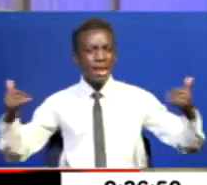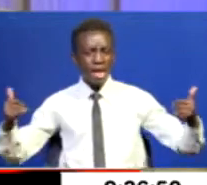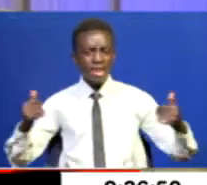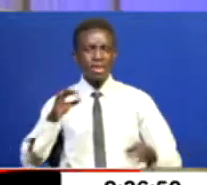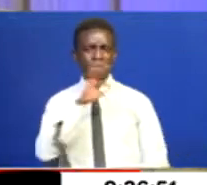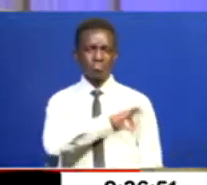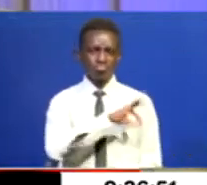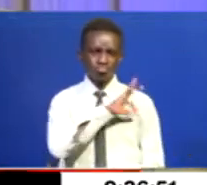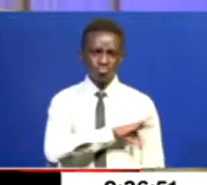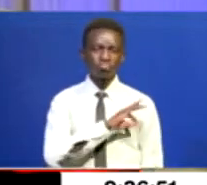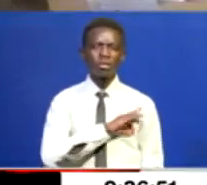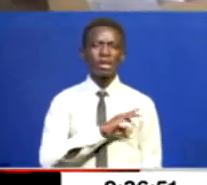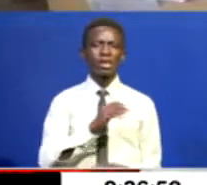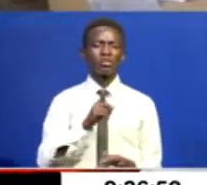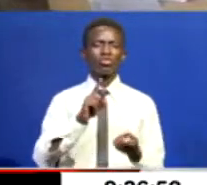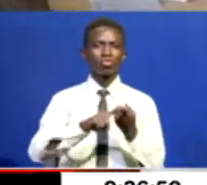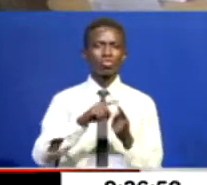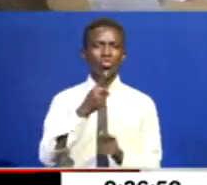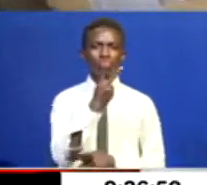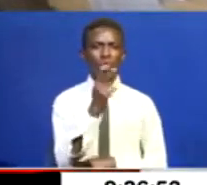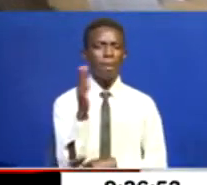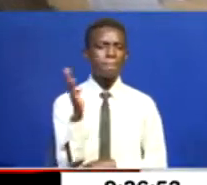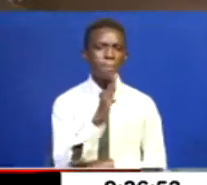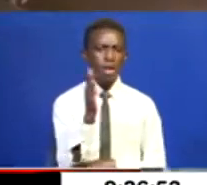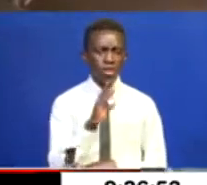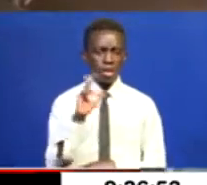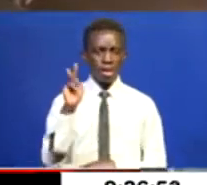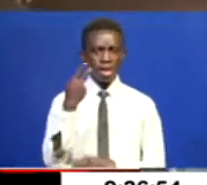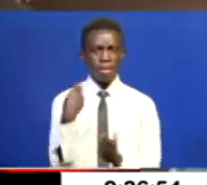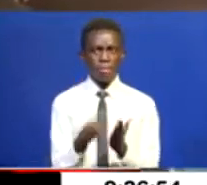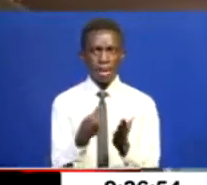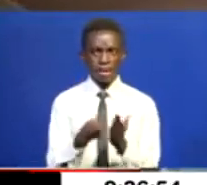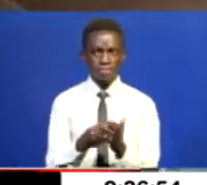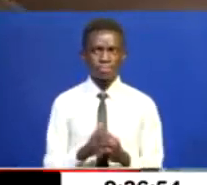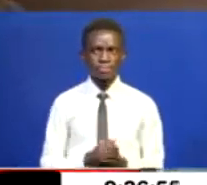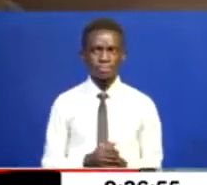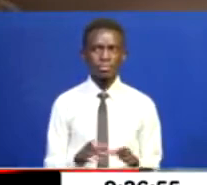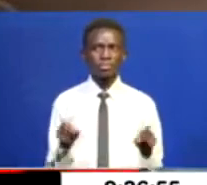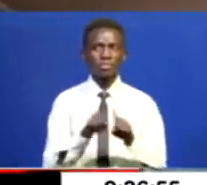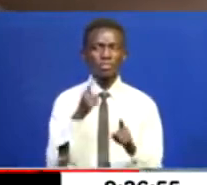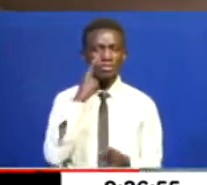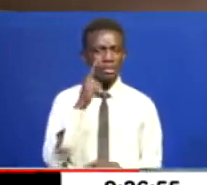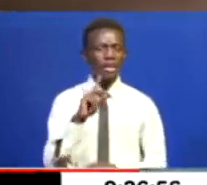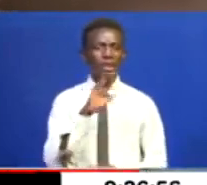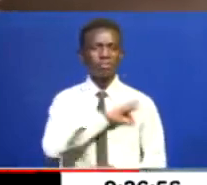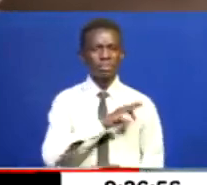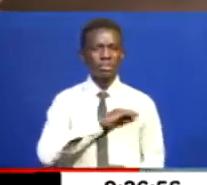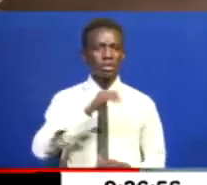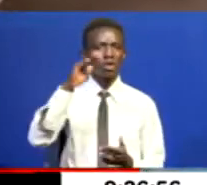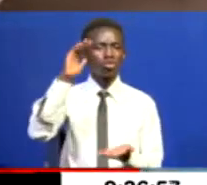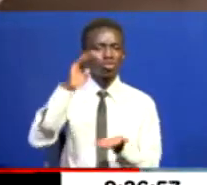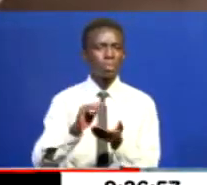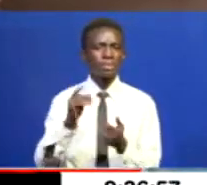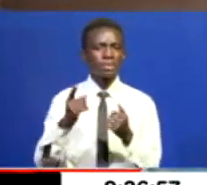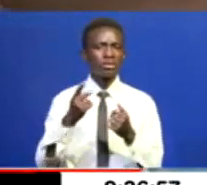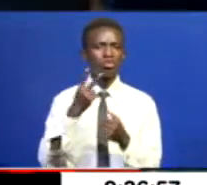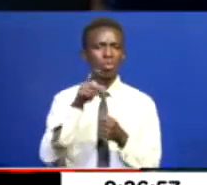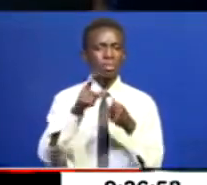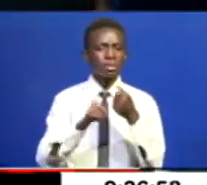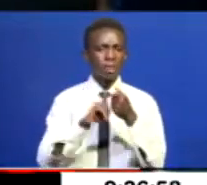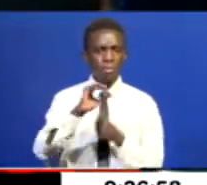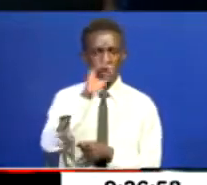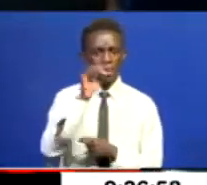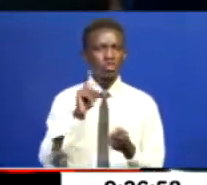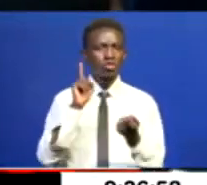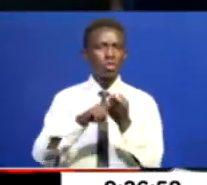of 2 billion Kenya shilling. However, voice revenue dropped at 2.6% to 81.1 billion